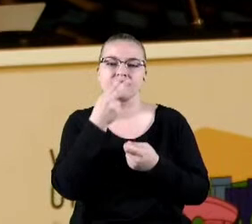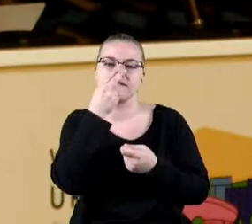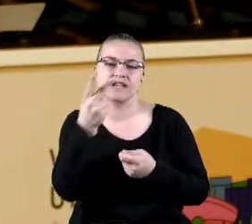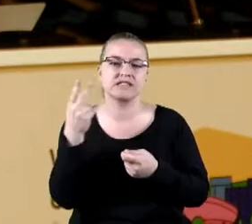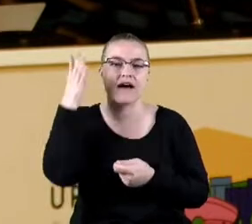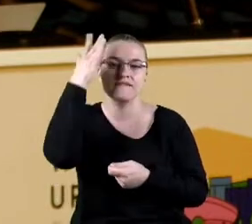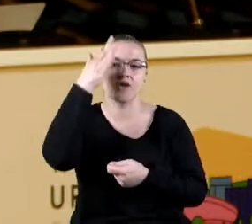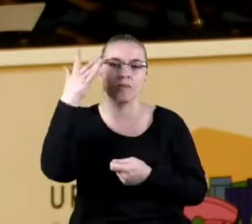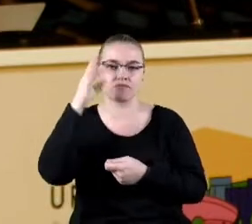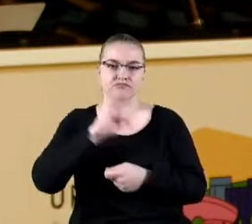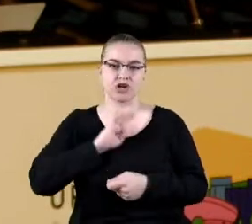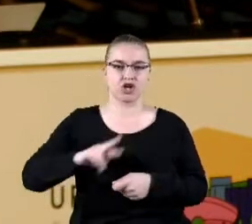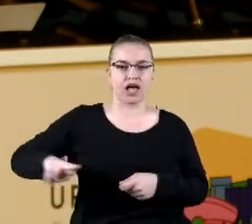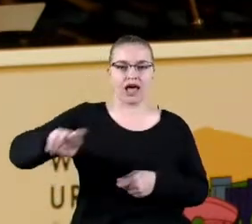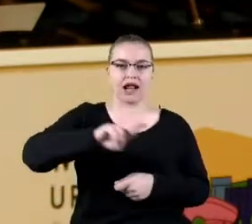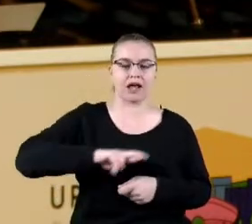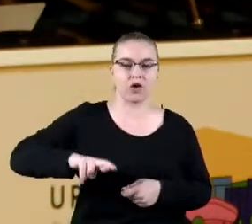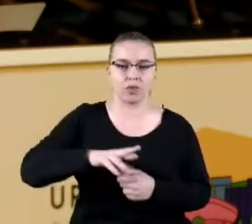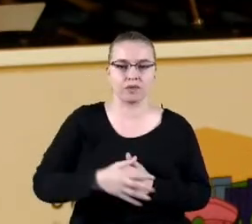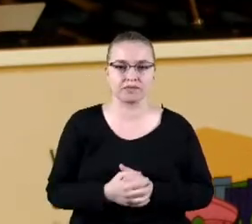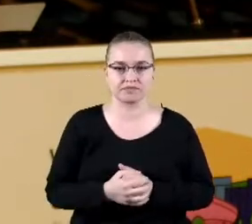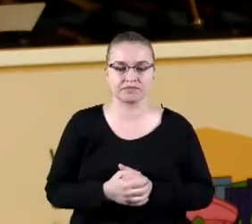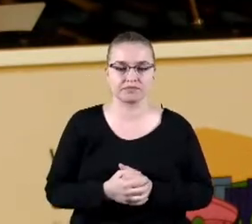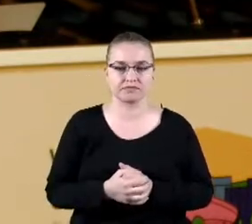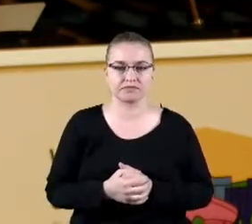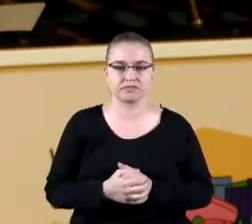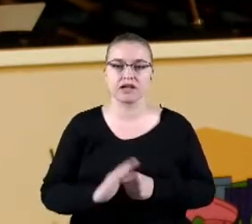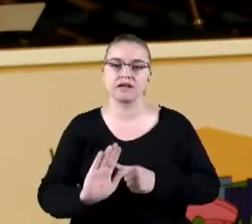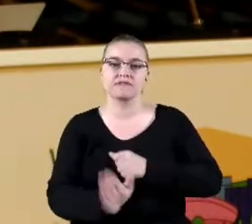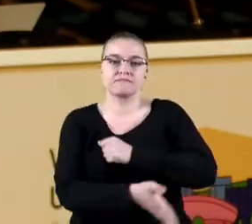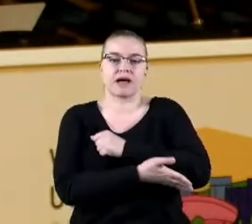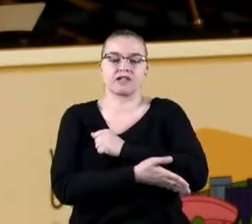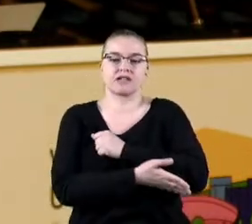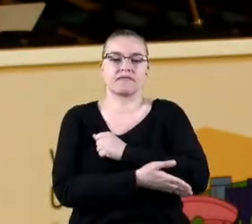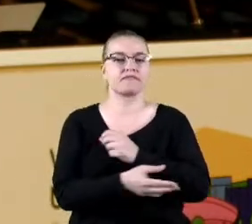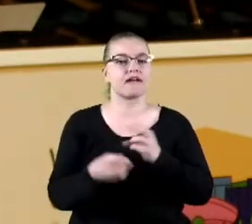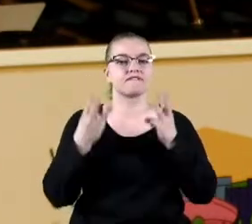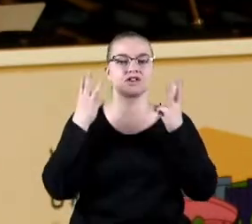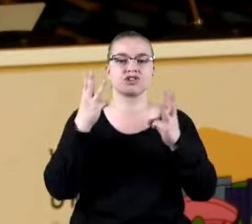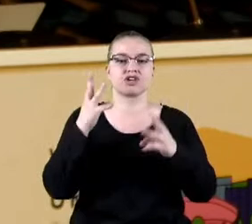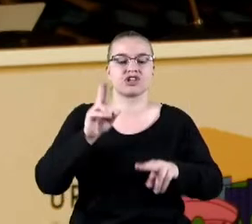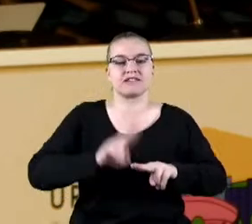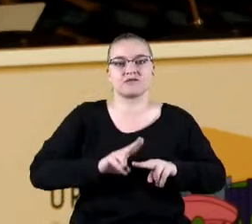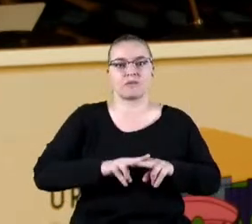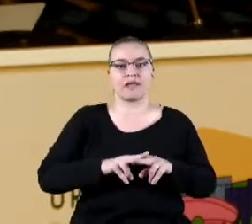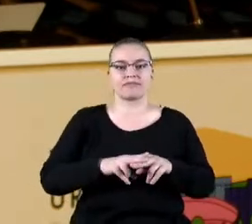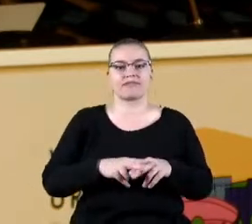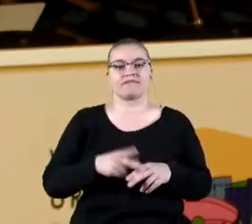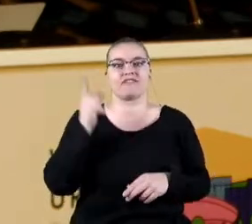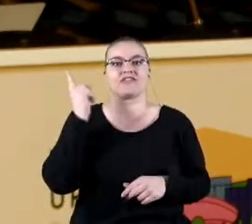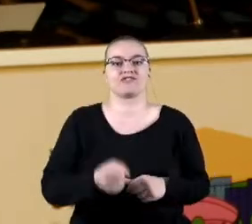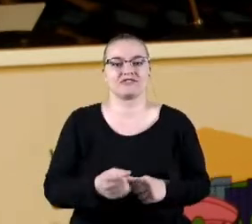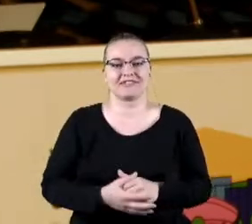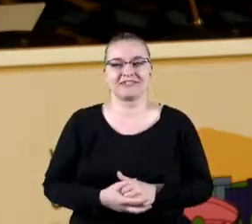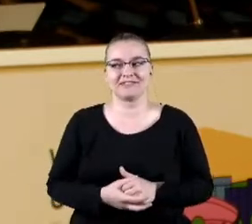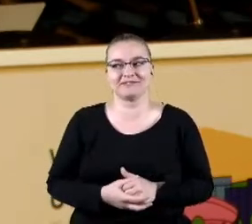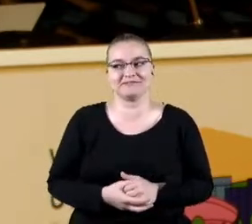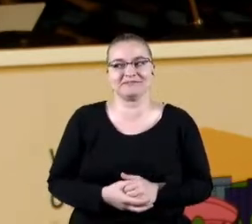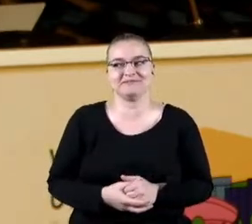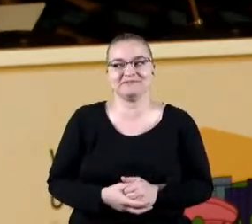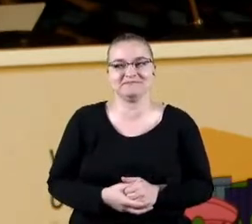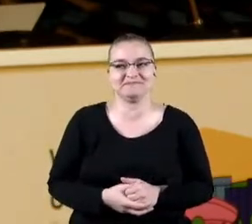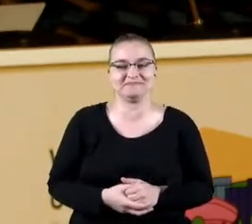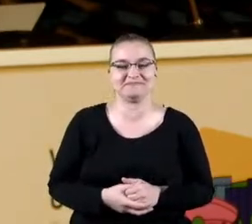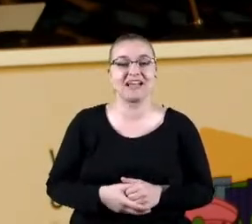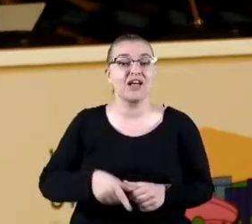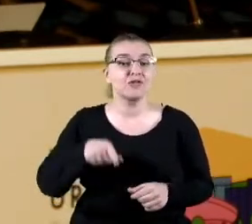on strategic guiding instruments. We are a part of a regional integration mechanism